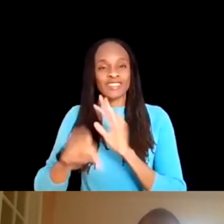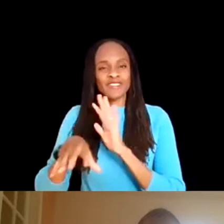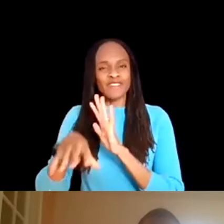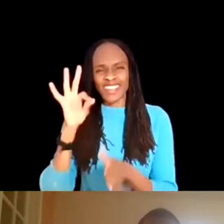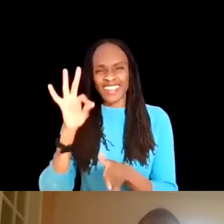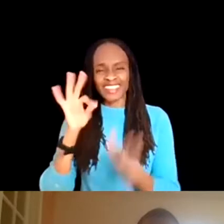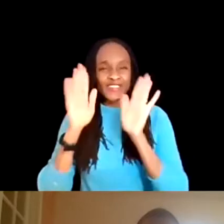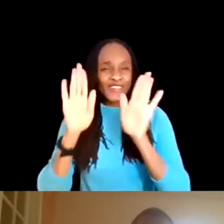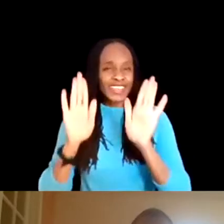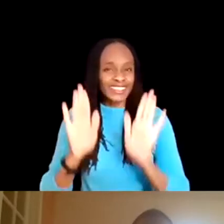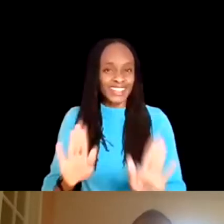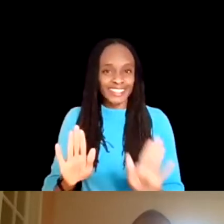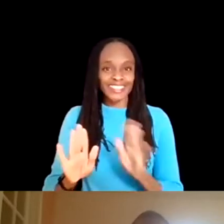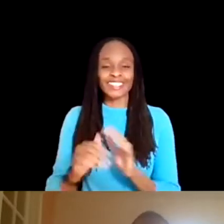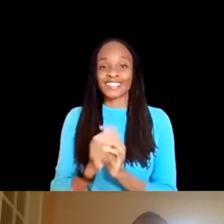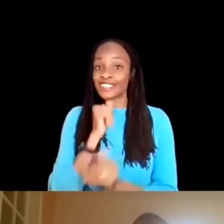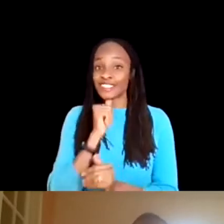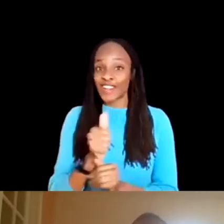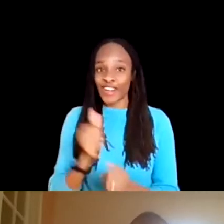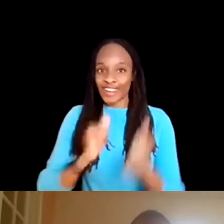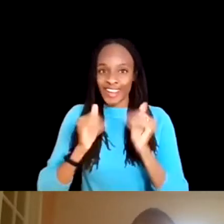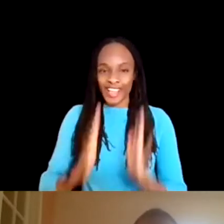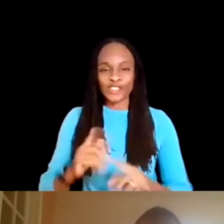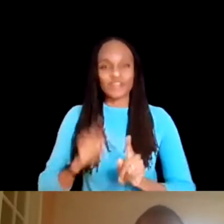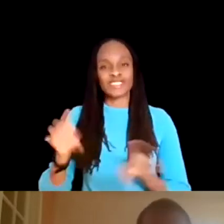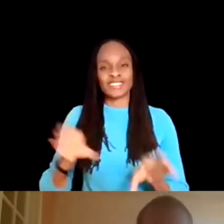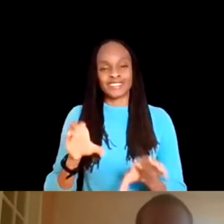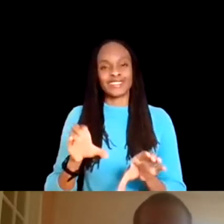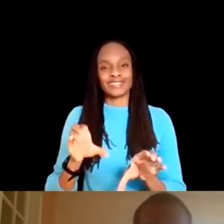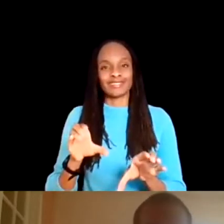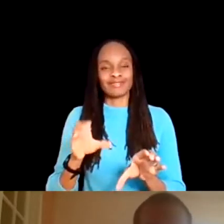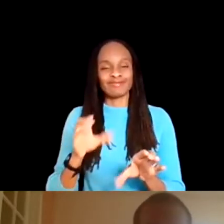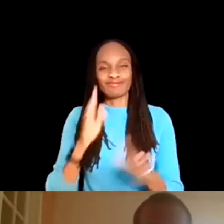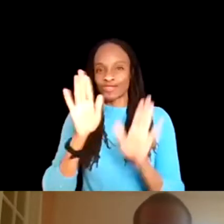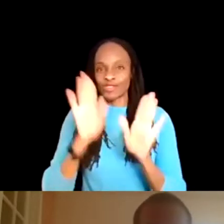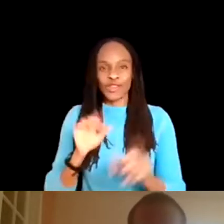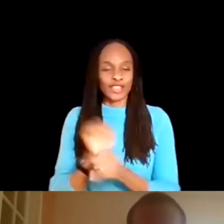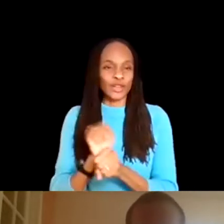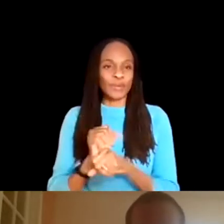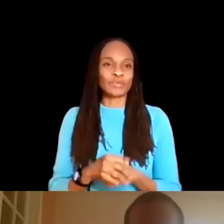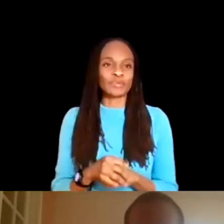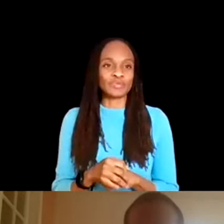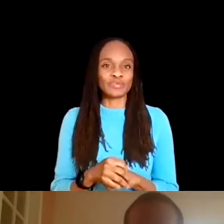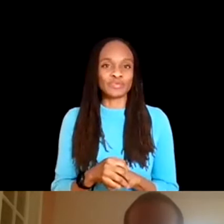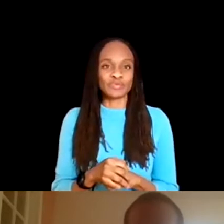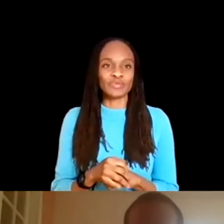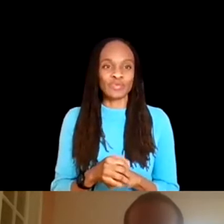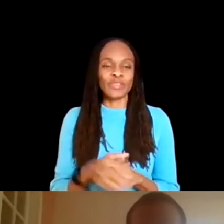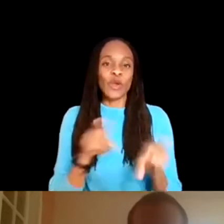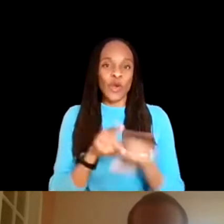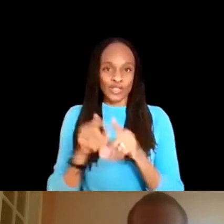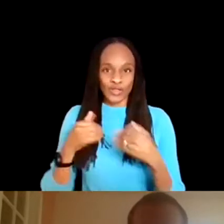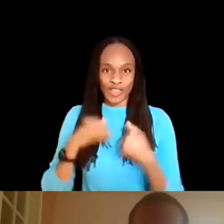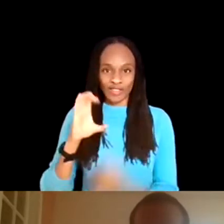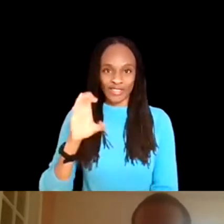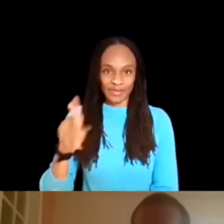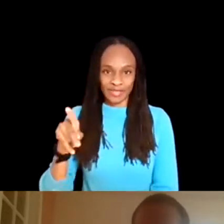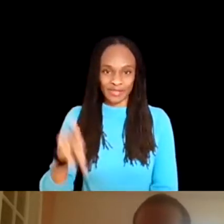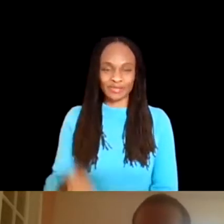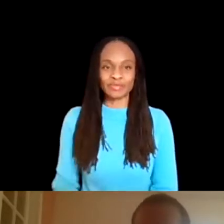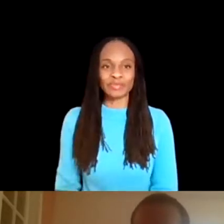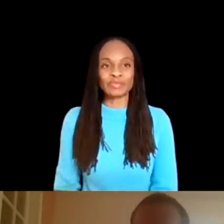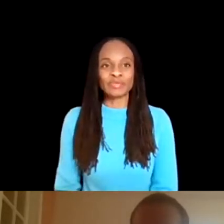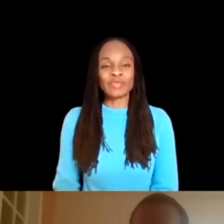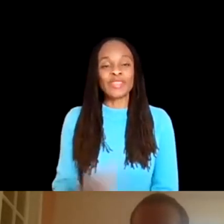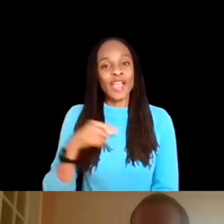fantastic non-actress, but she did a fantastic job, May, who was also cerebral palsy. I'm also a